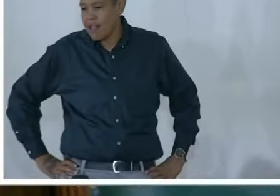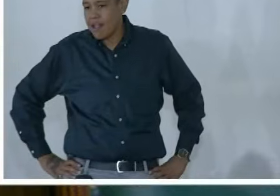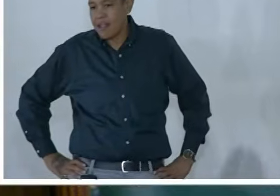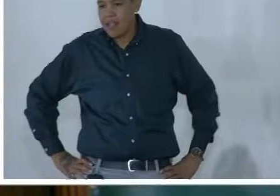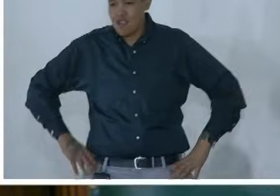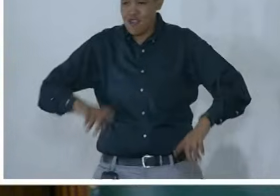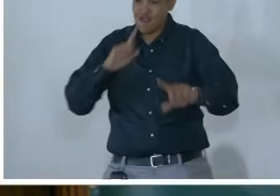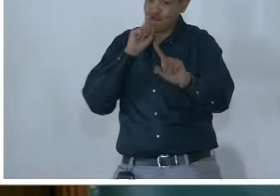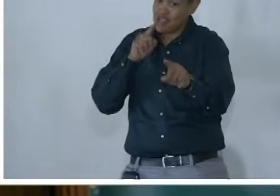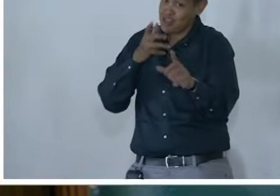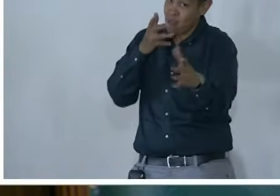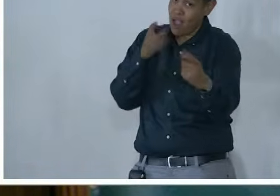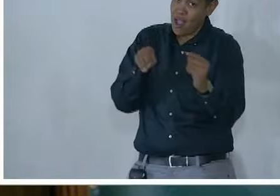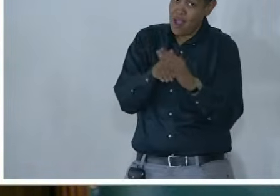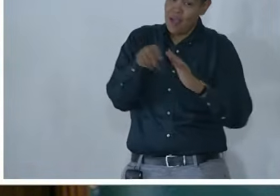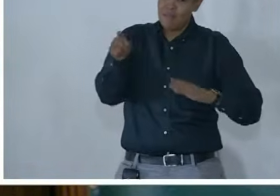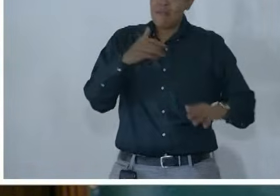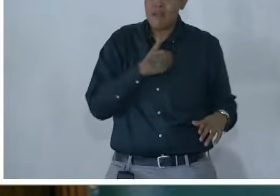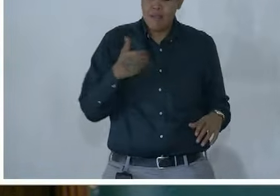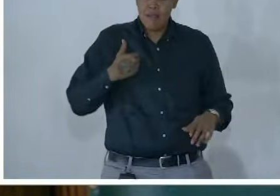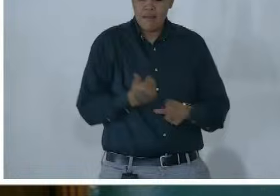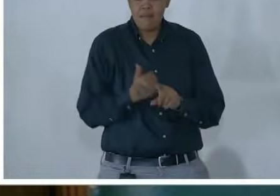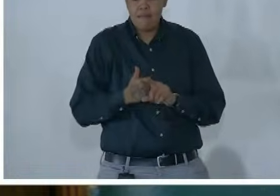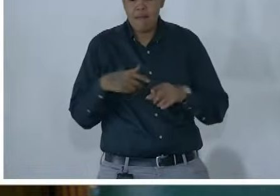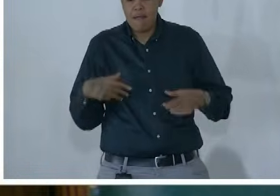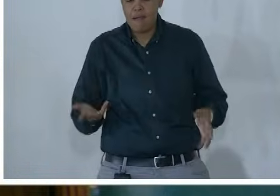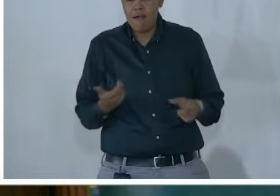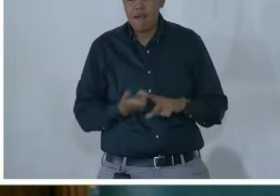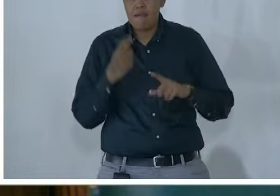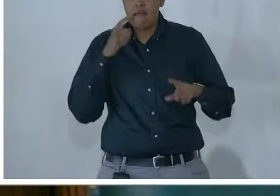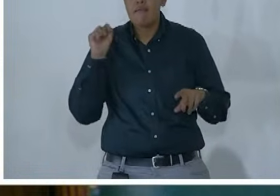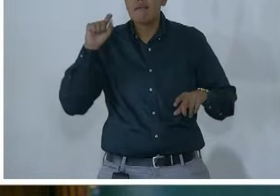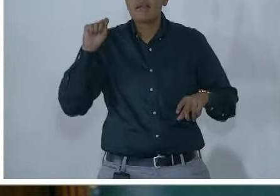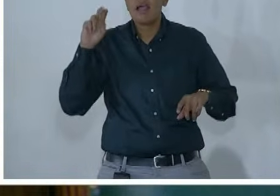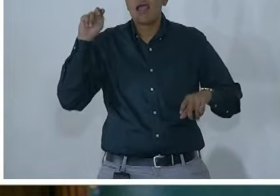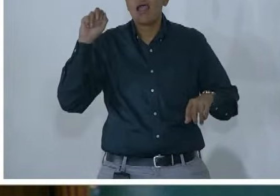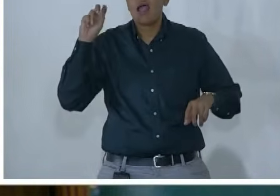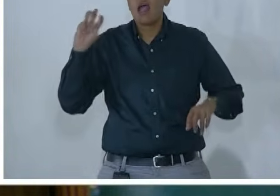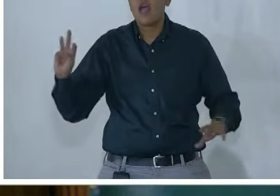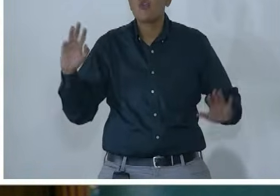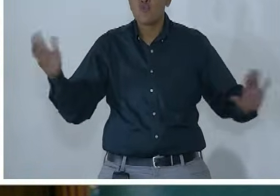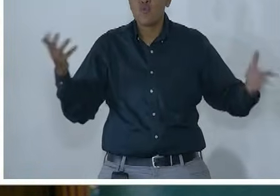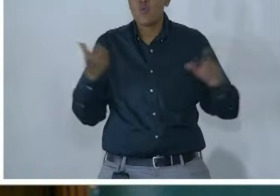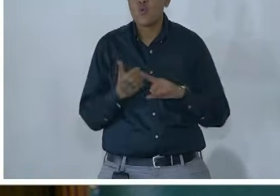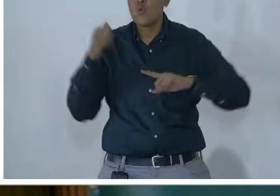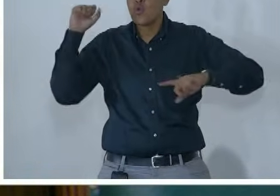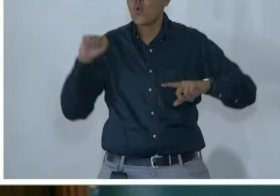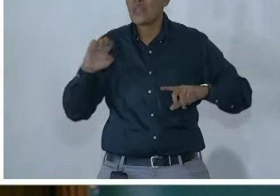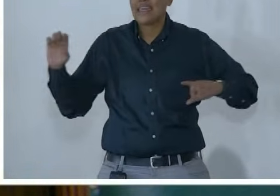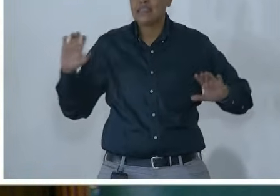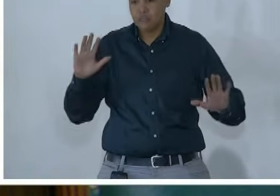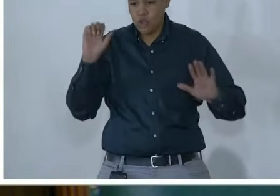Responding is the member from St. Andrew